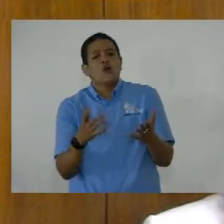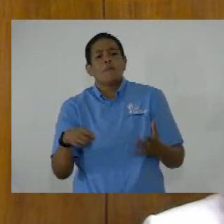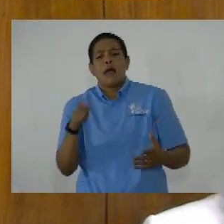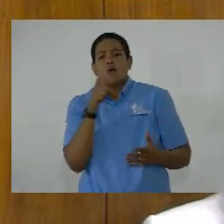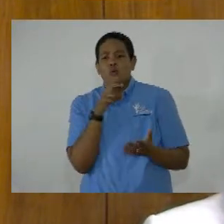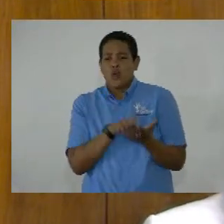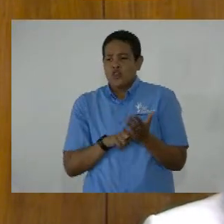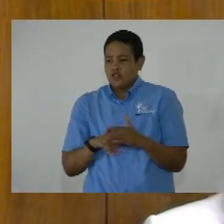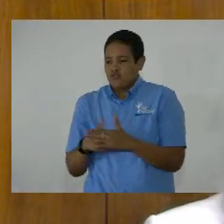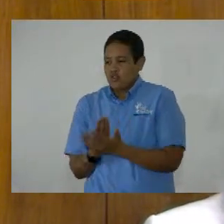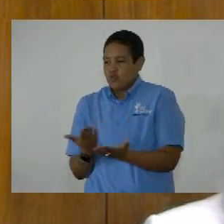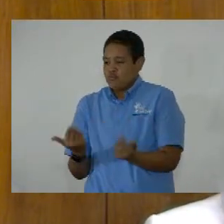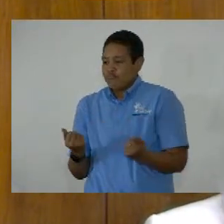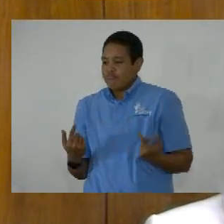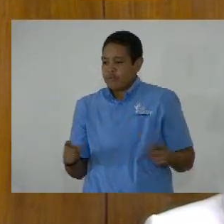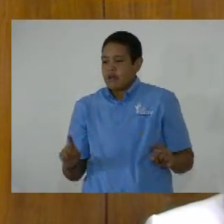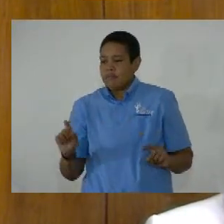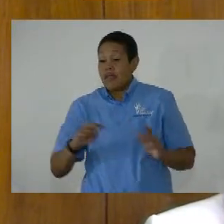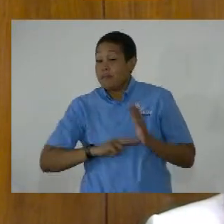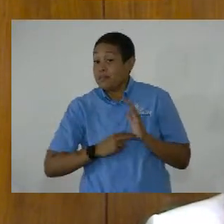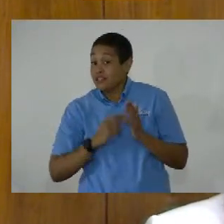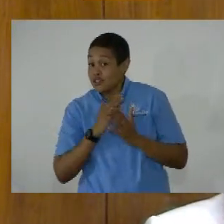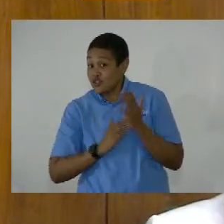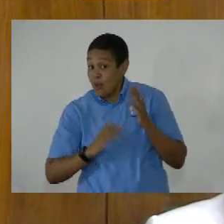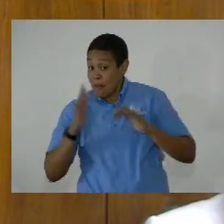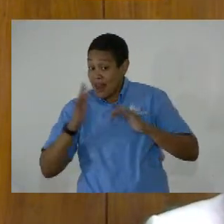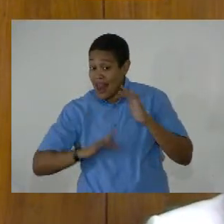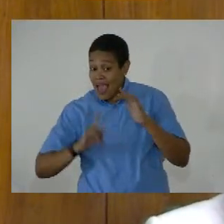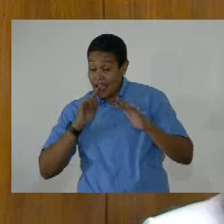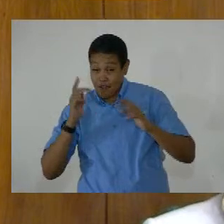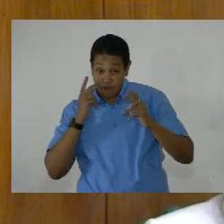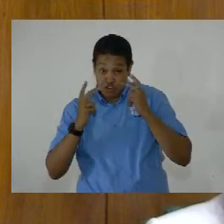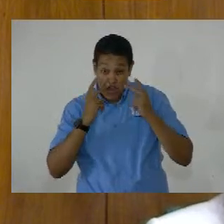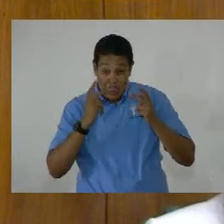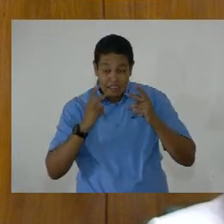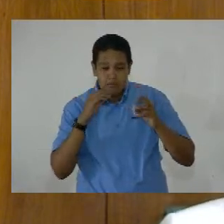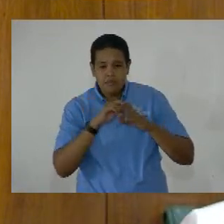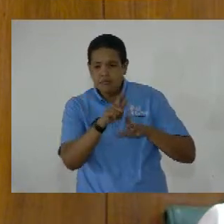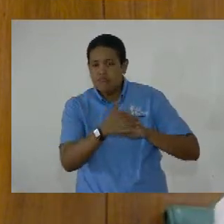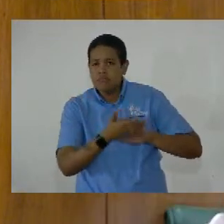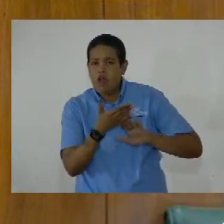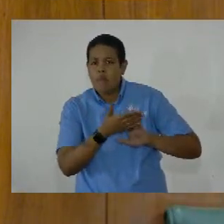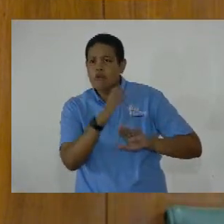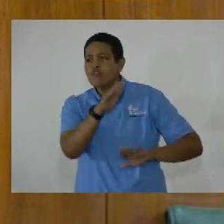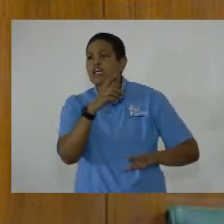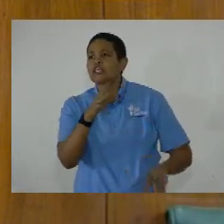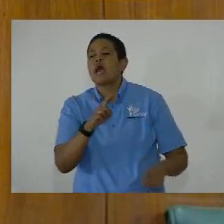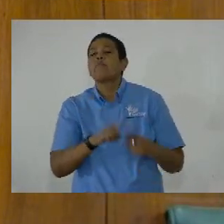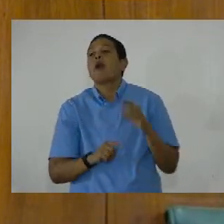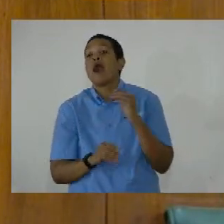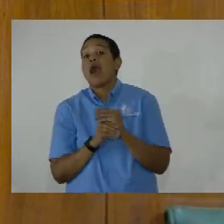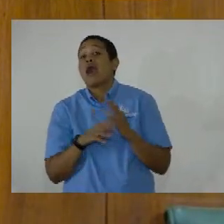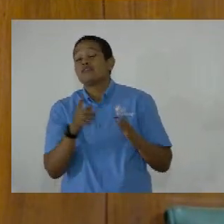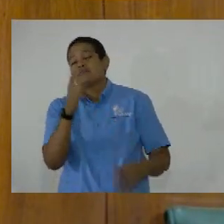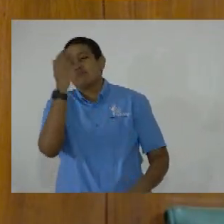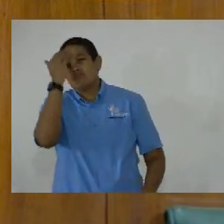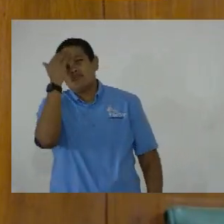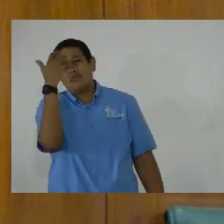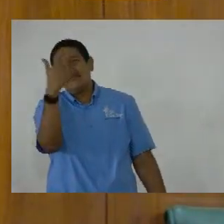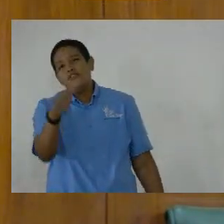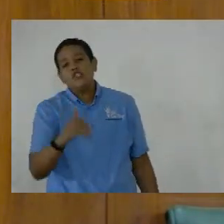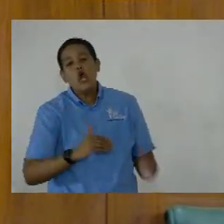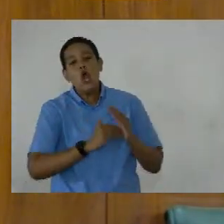contract, and that there's a certain lack of transparency in their operation. And as we often